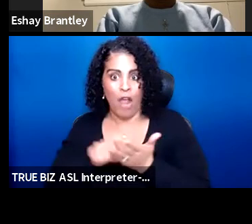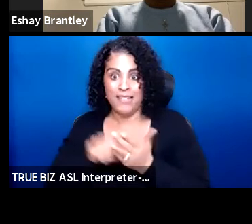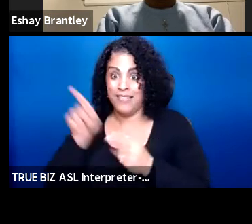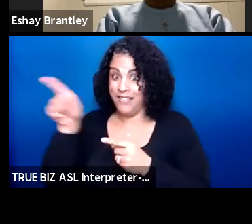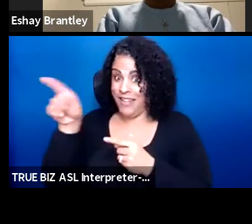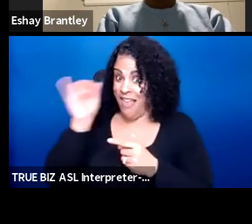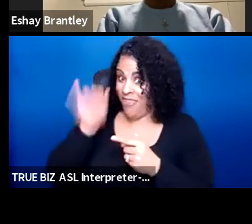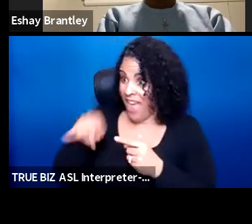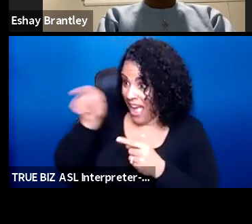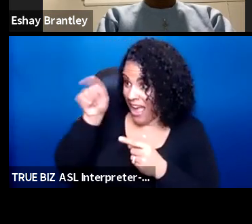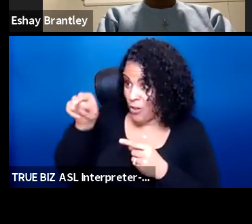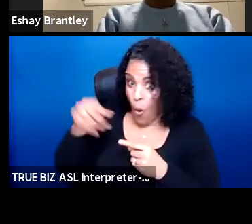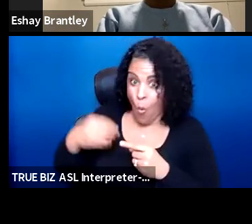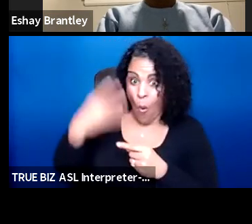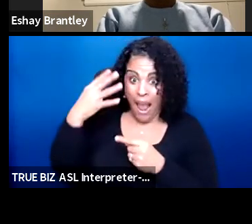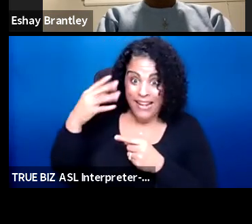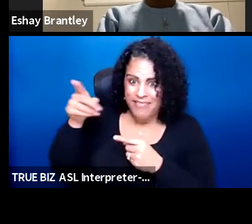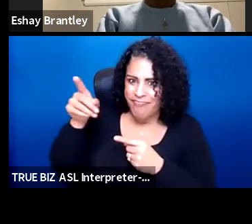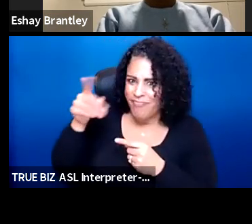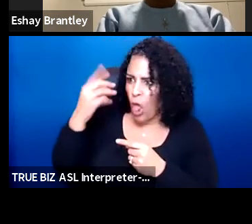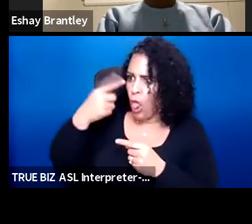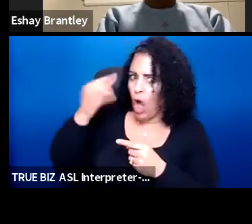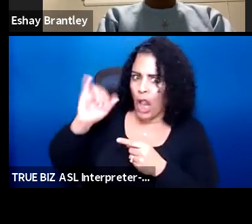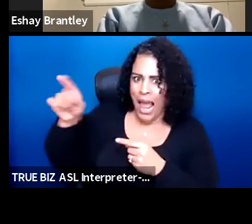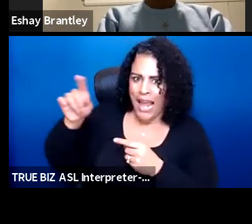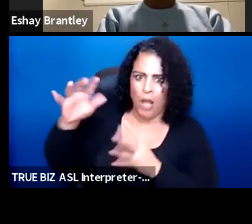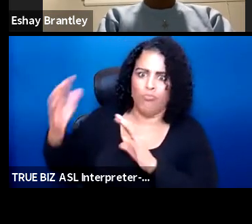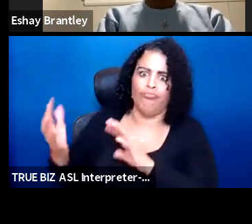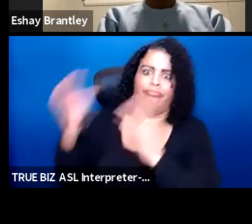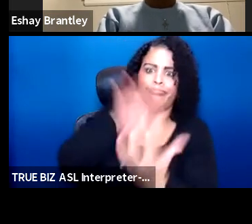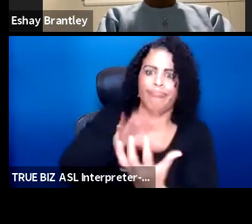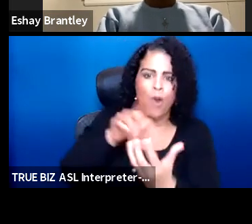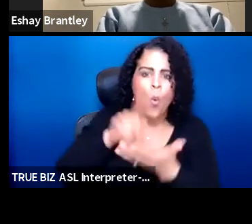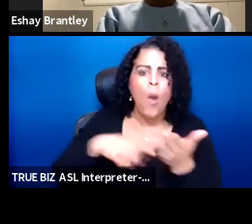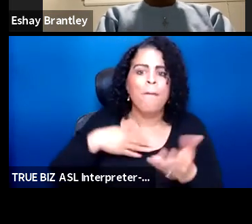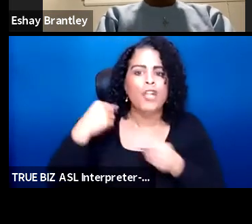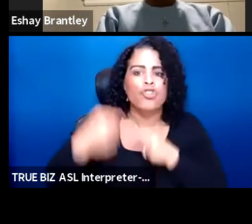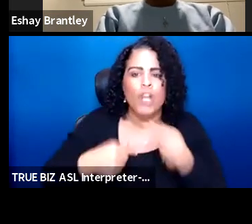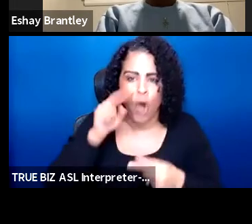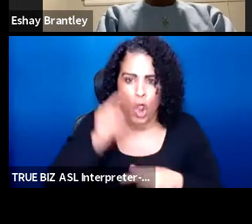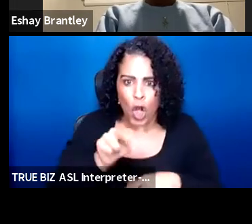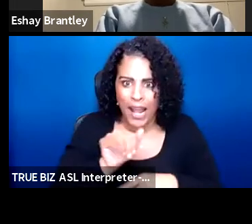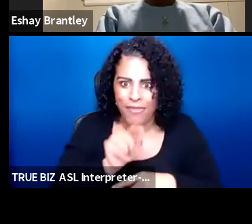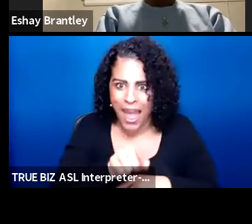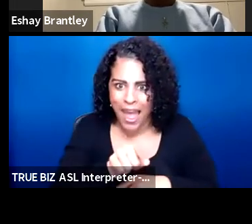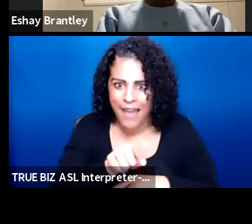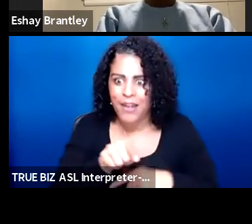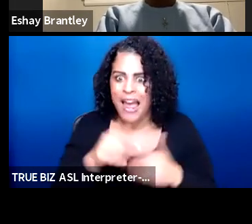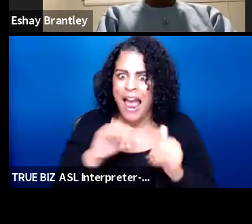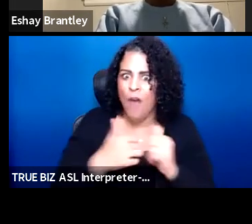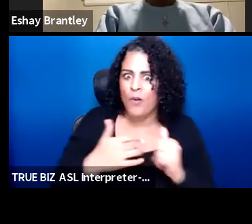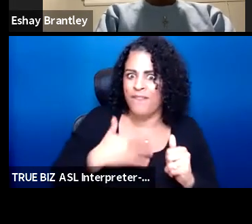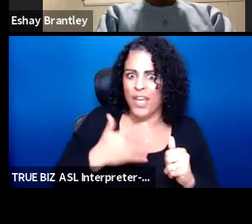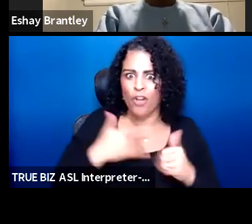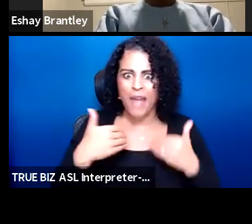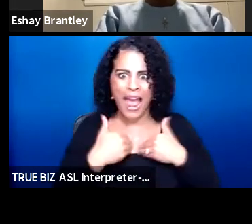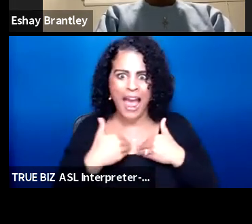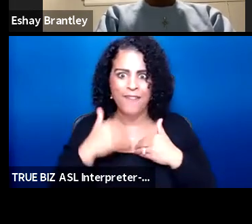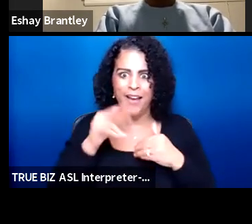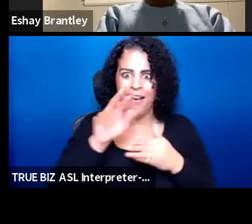its head for what my generation will look at in terms of like, maybe like, how would it feel to have a video and more digital